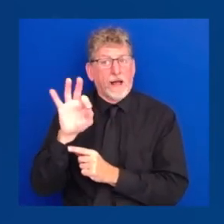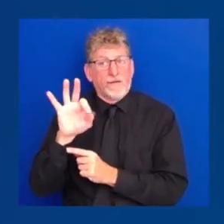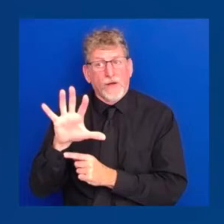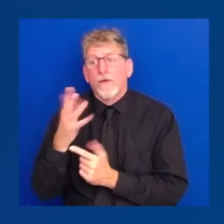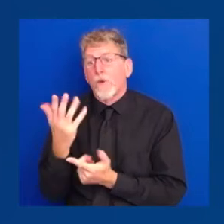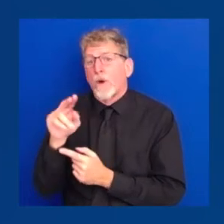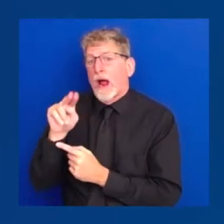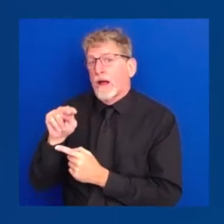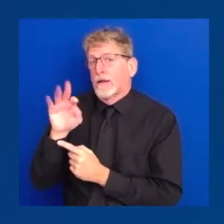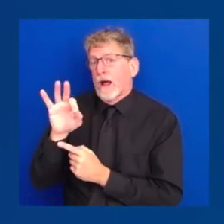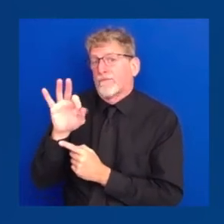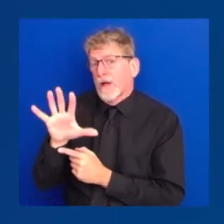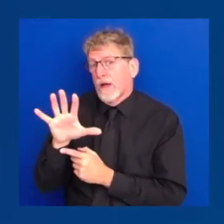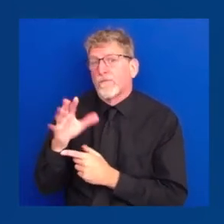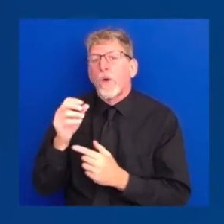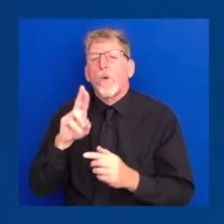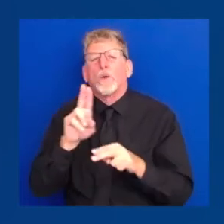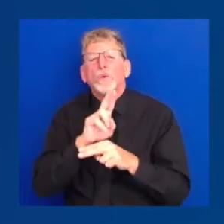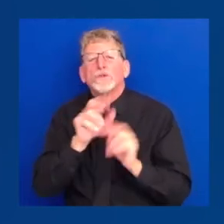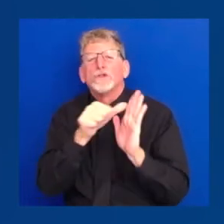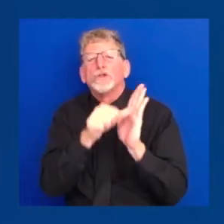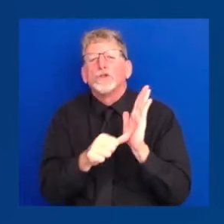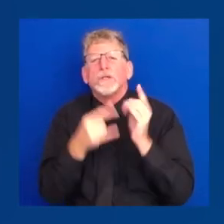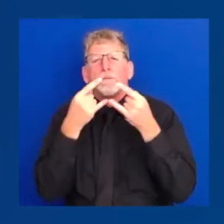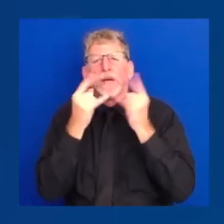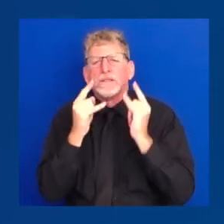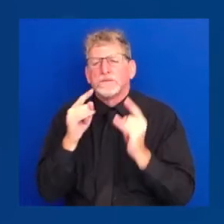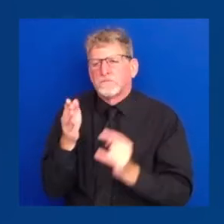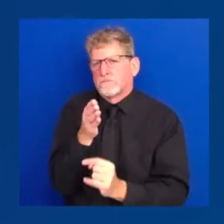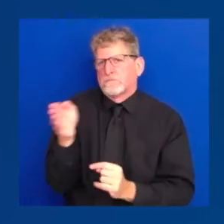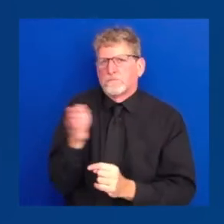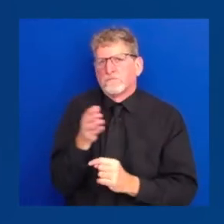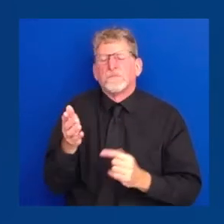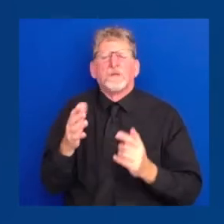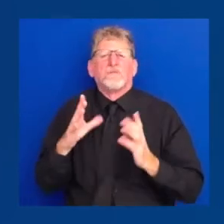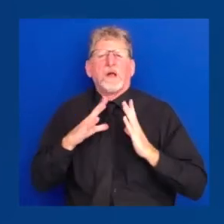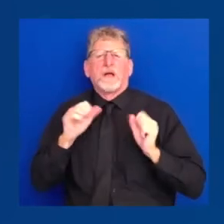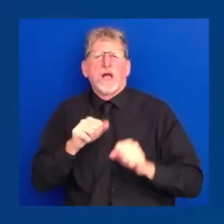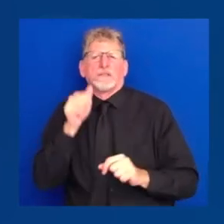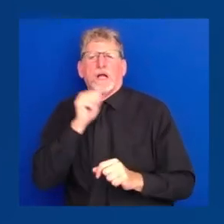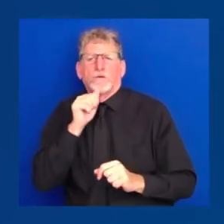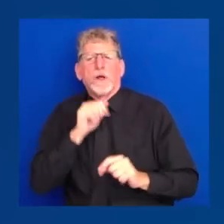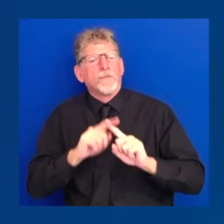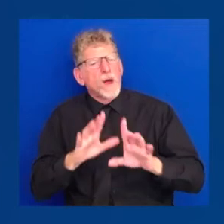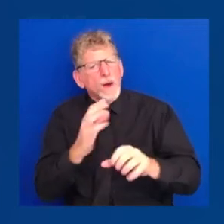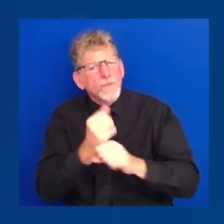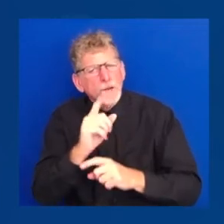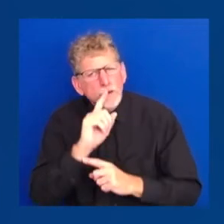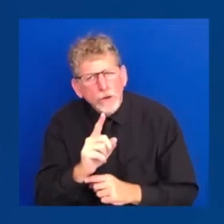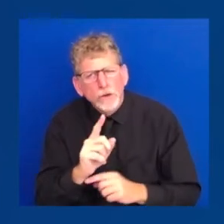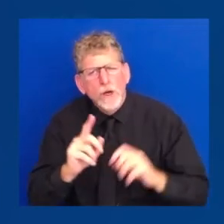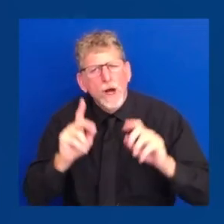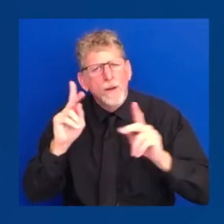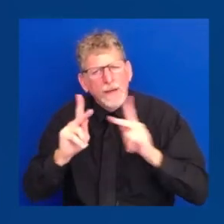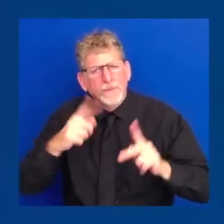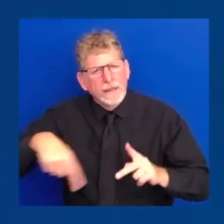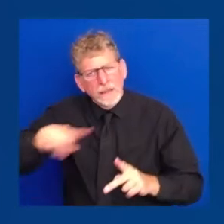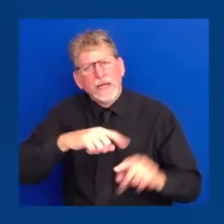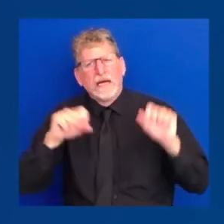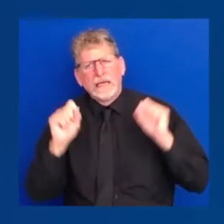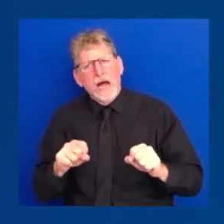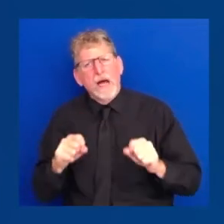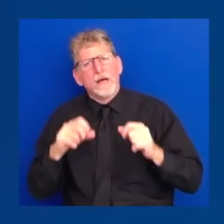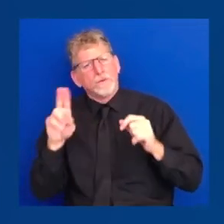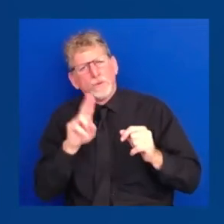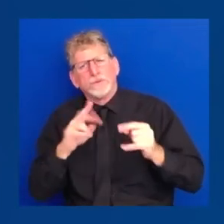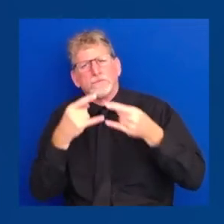data are complete on our CDC website, but really we want to make sure that people can tolerate them for long periods of time, and if you can, that you increase the quality